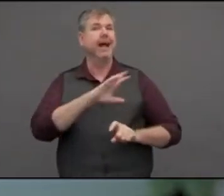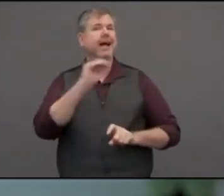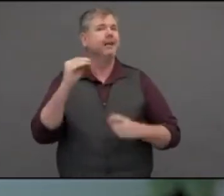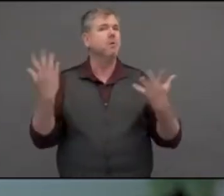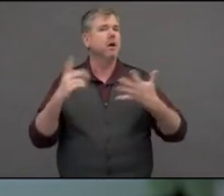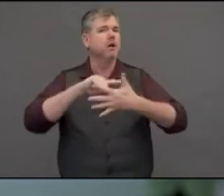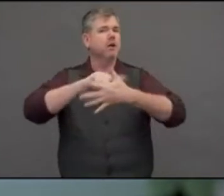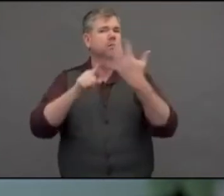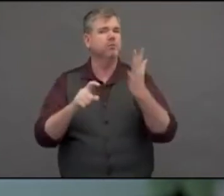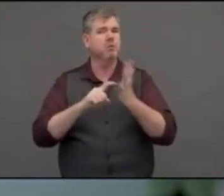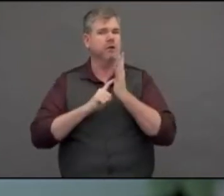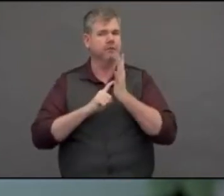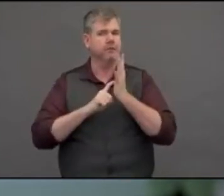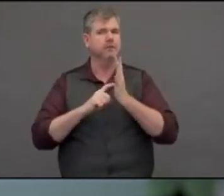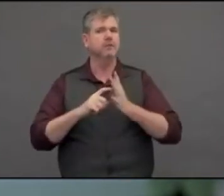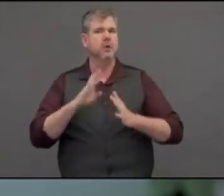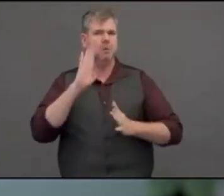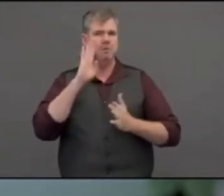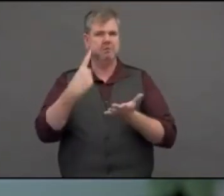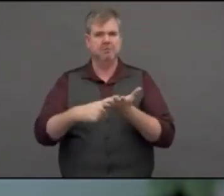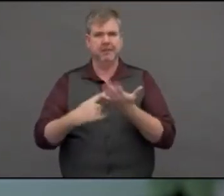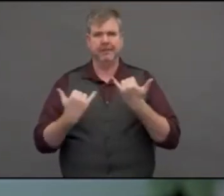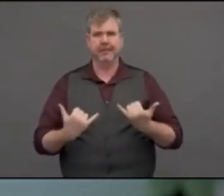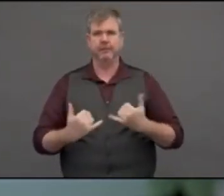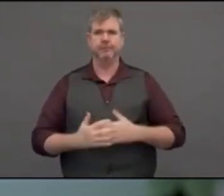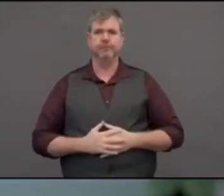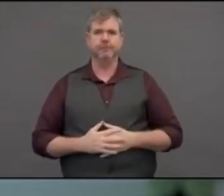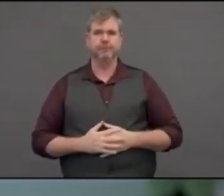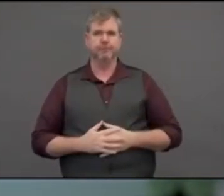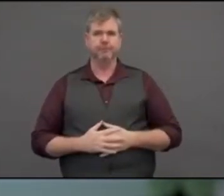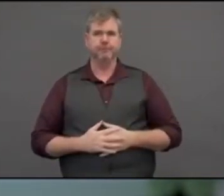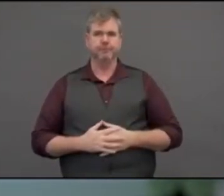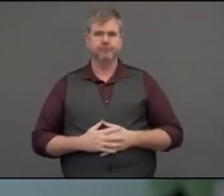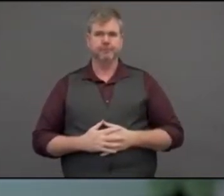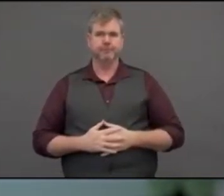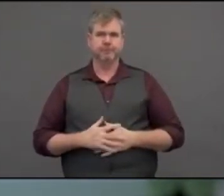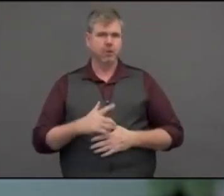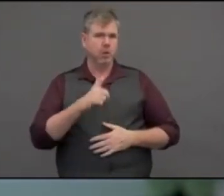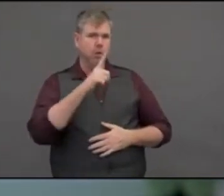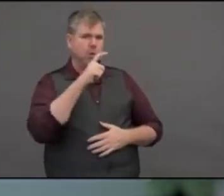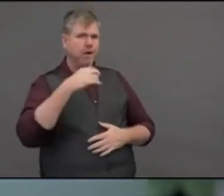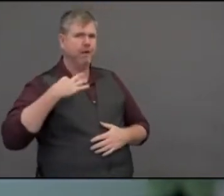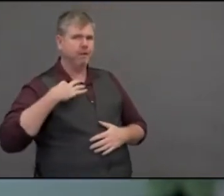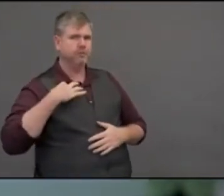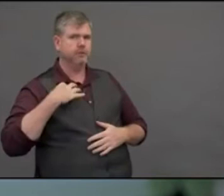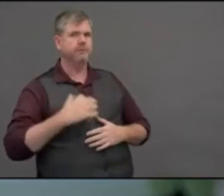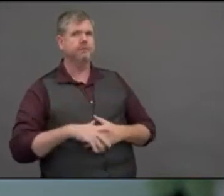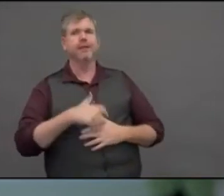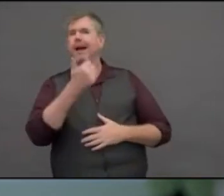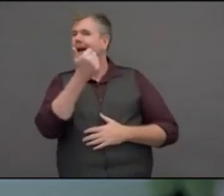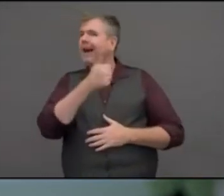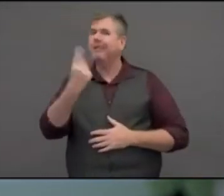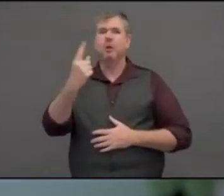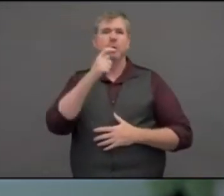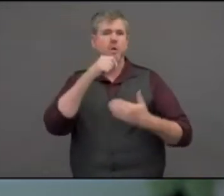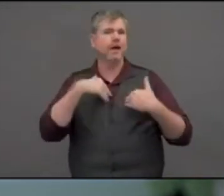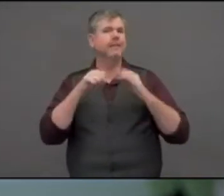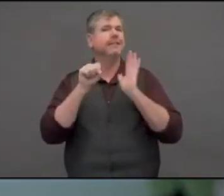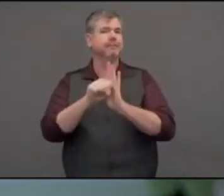what's critical. So who's eligible? Anyone who is symptomatic needs to get